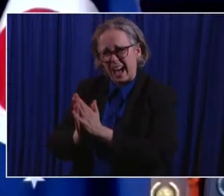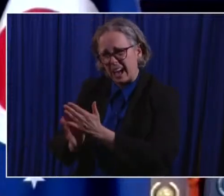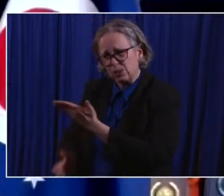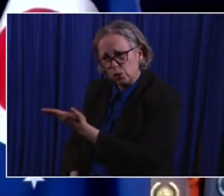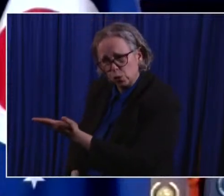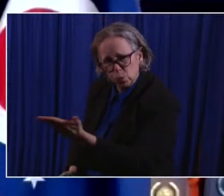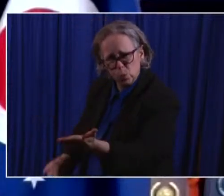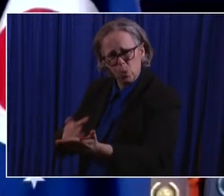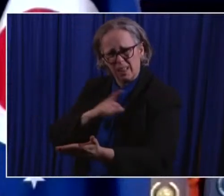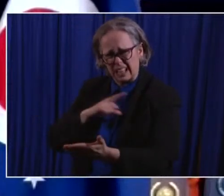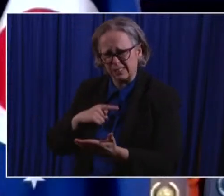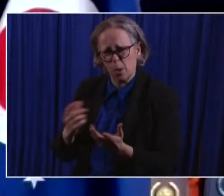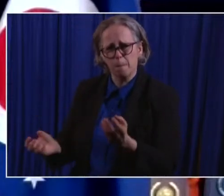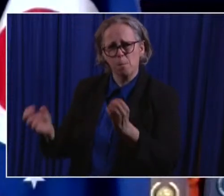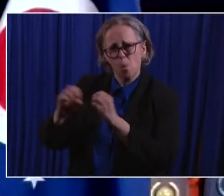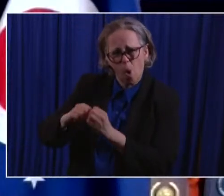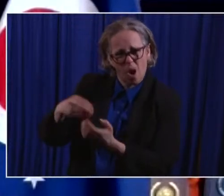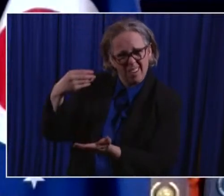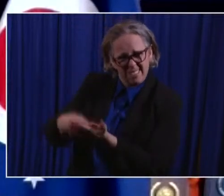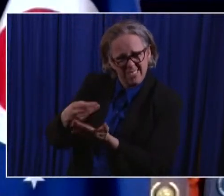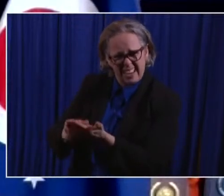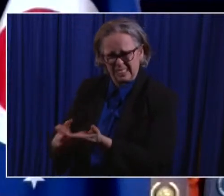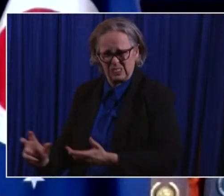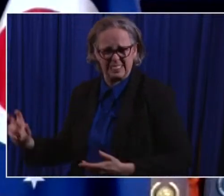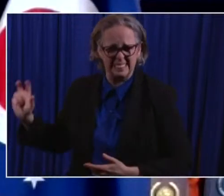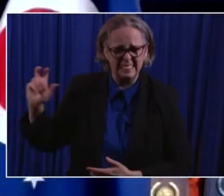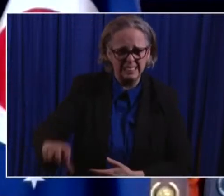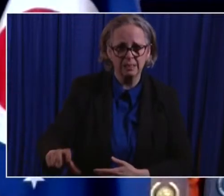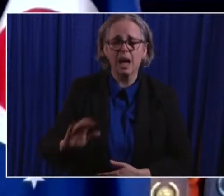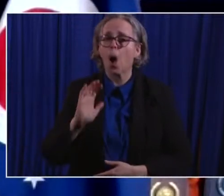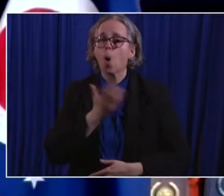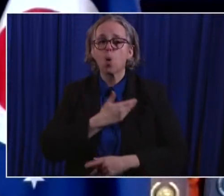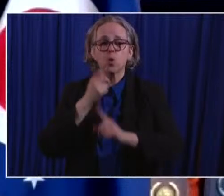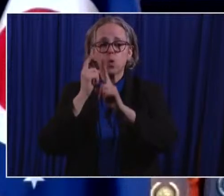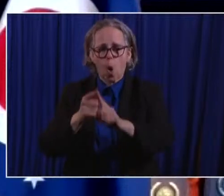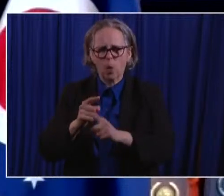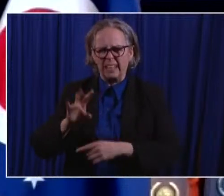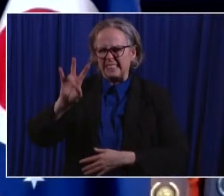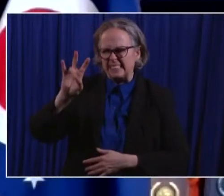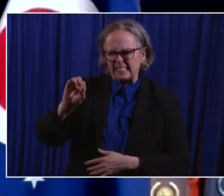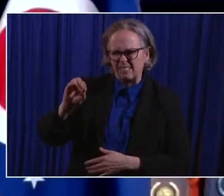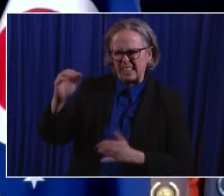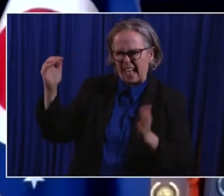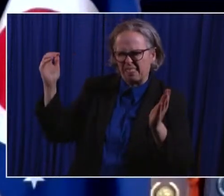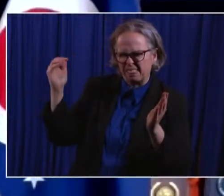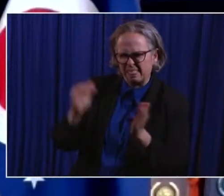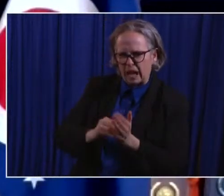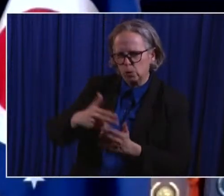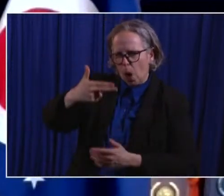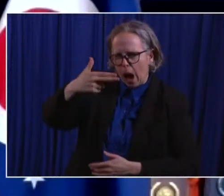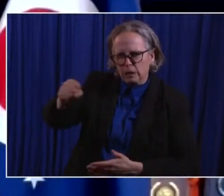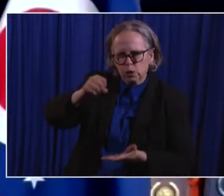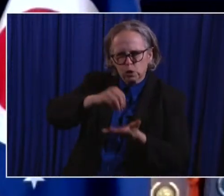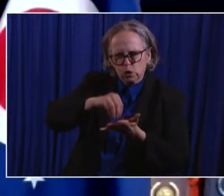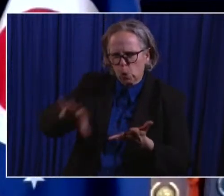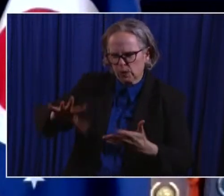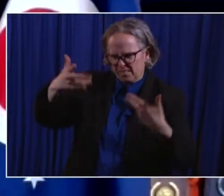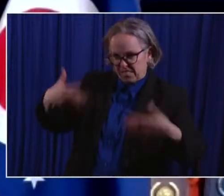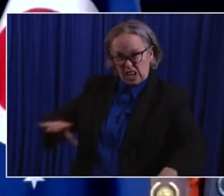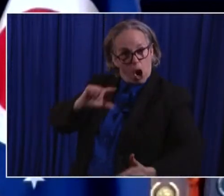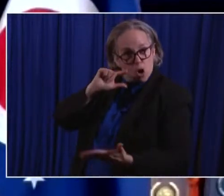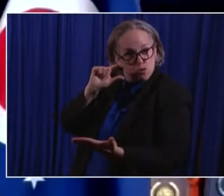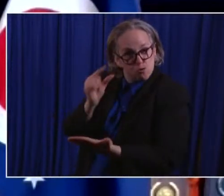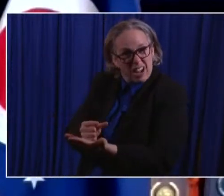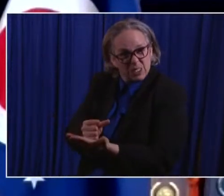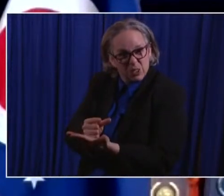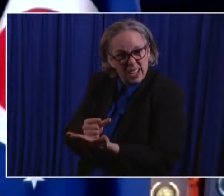of 70,000 high school students a year graduating with career credentials, and we will pay for the tests for them to earn these